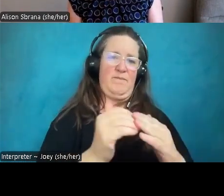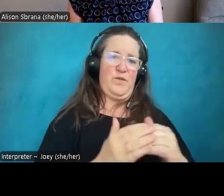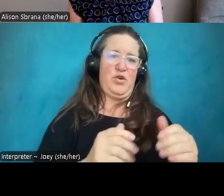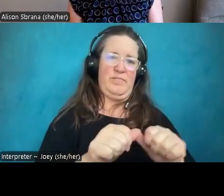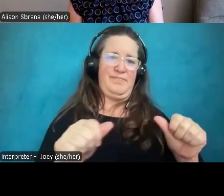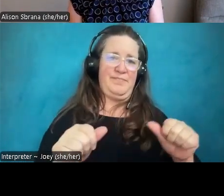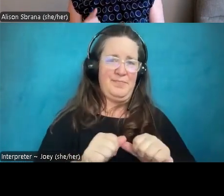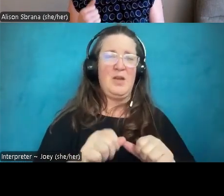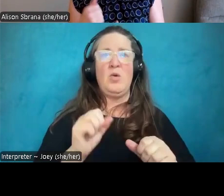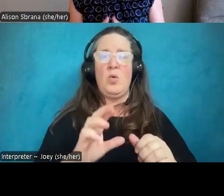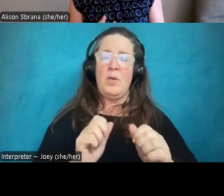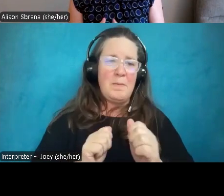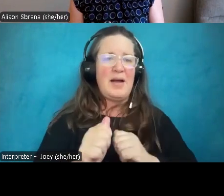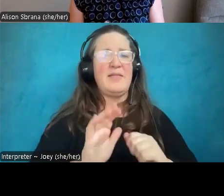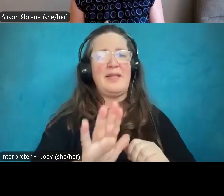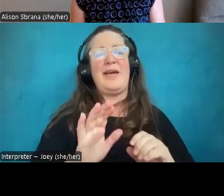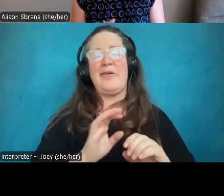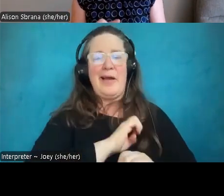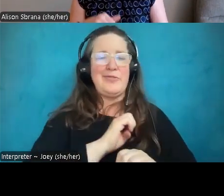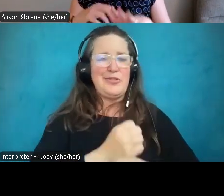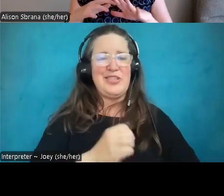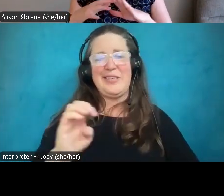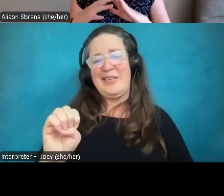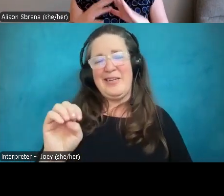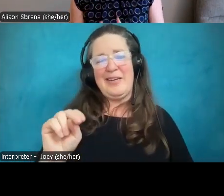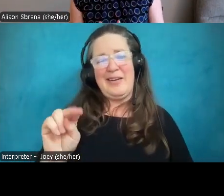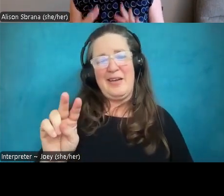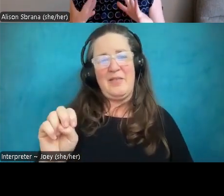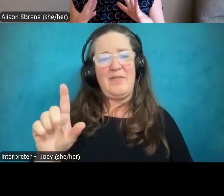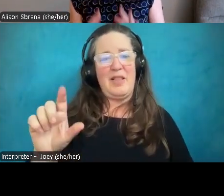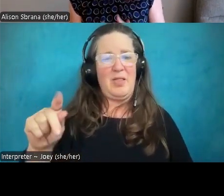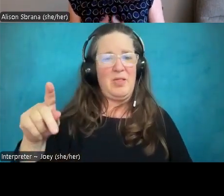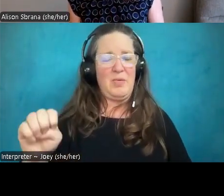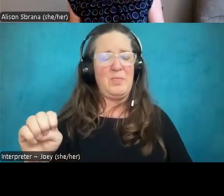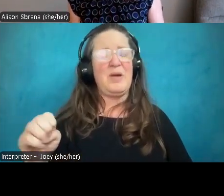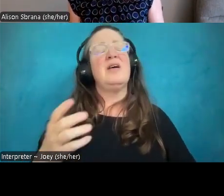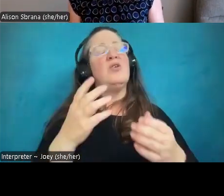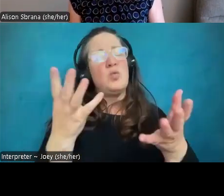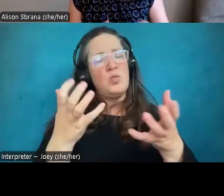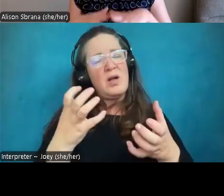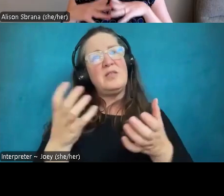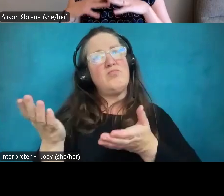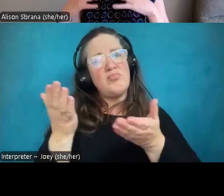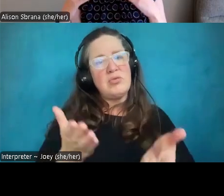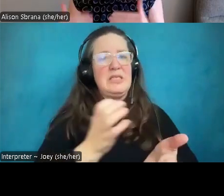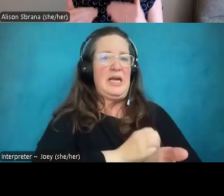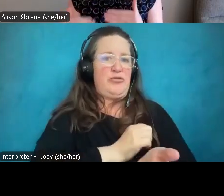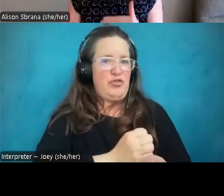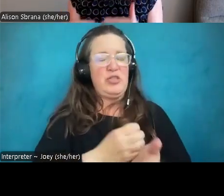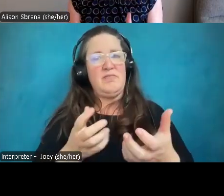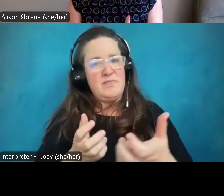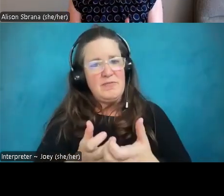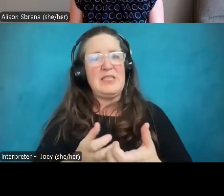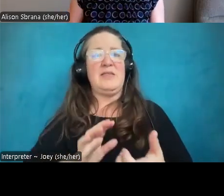energy envelope. It's about bringing joy to our community in an easier and more accessible way to stay within